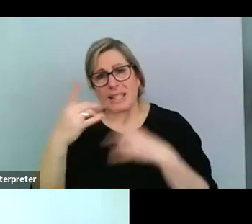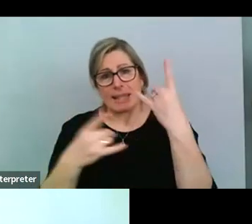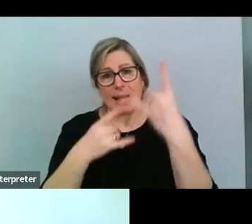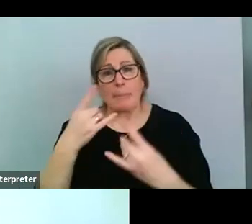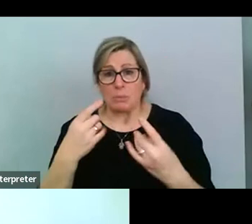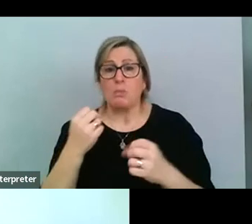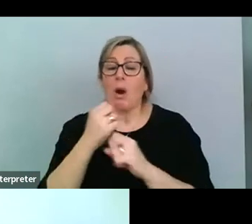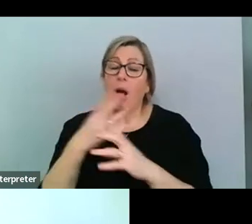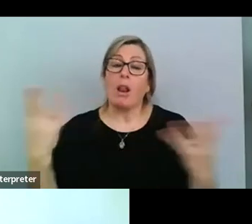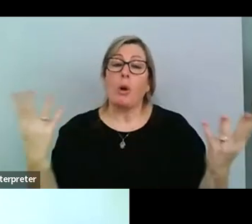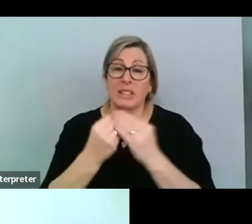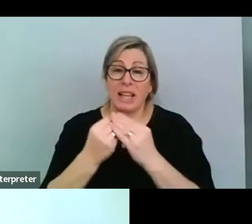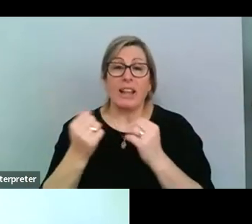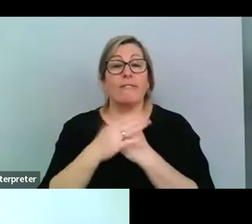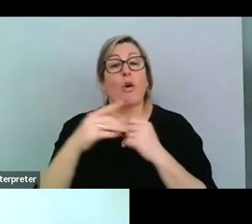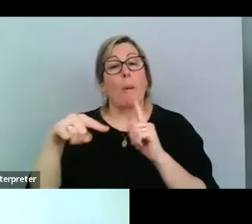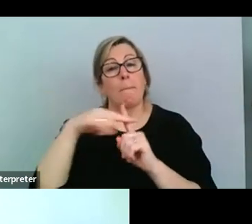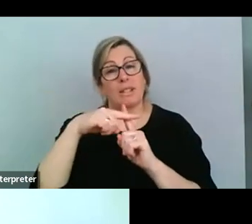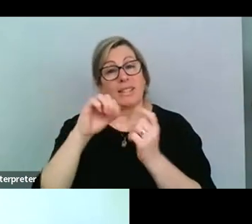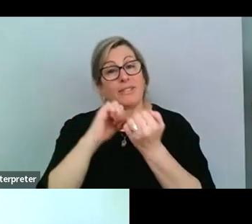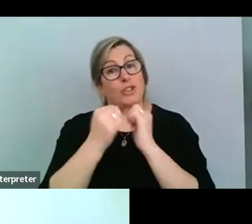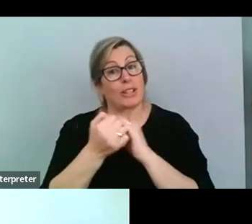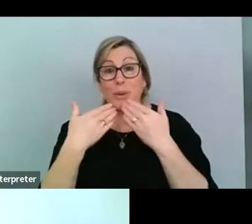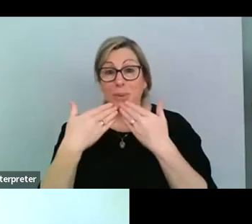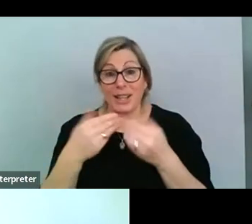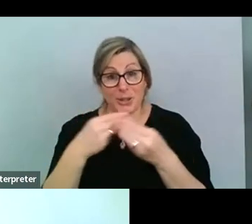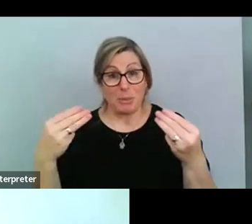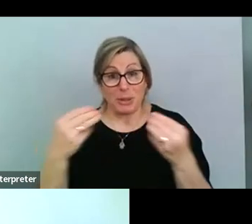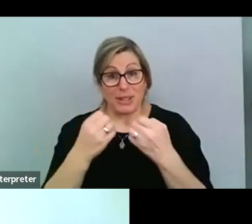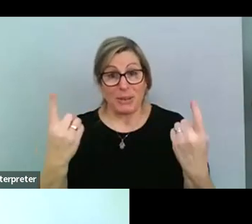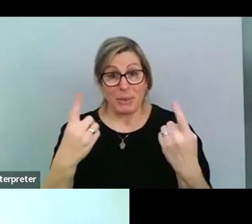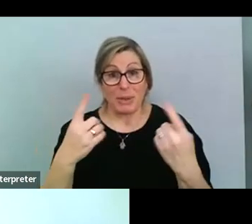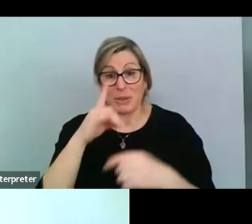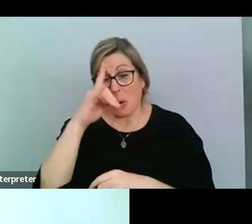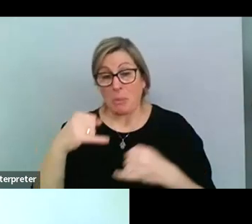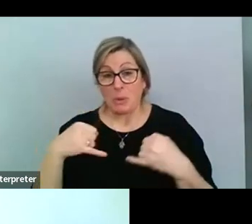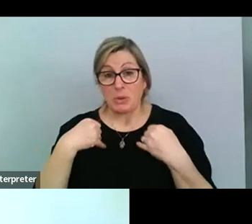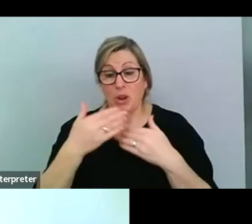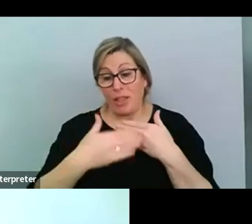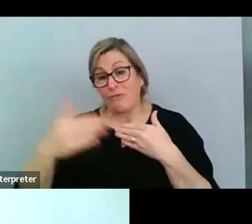change, for positive change. So thank you so much, everybody, and I hope you enjoy the rest of your day.